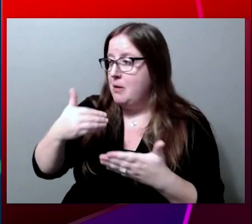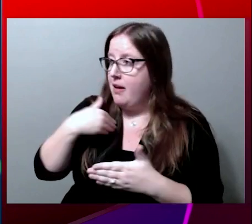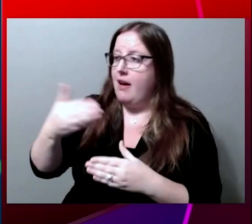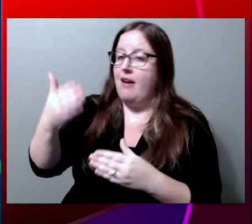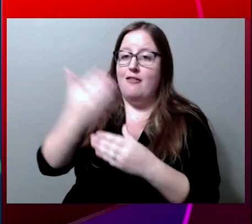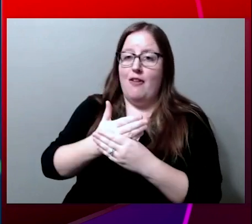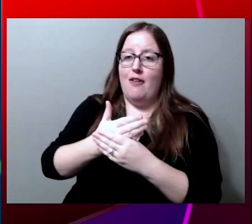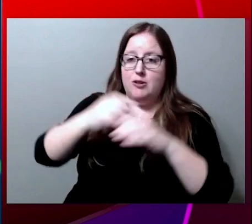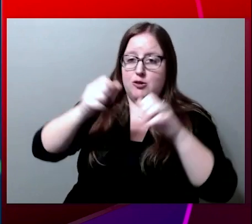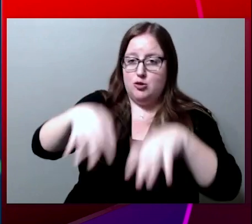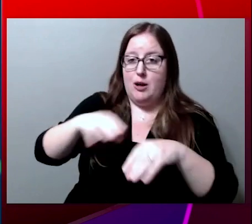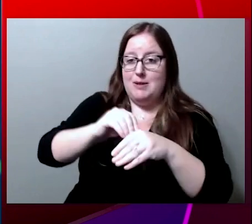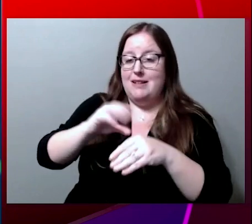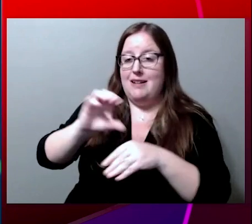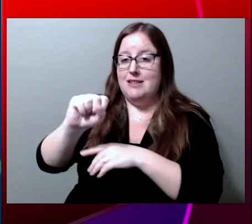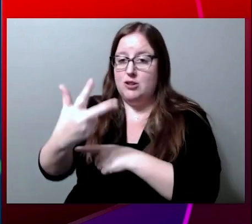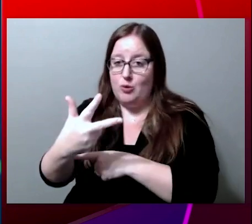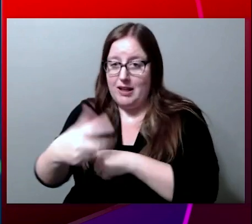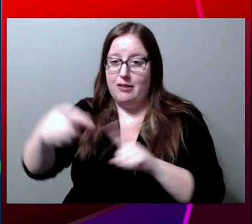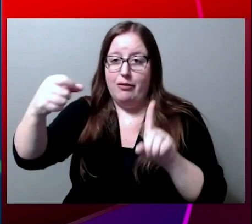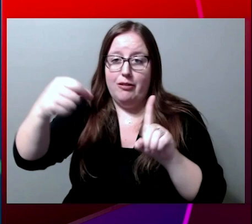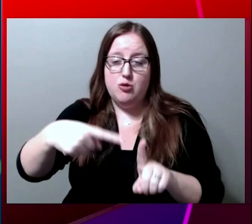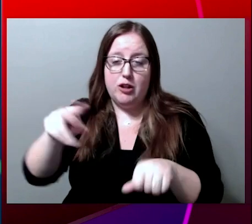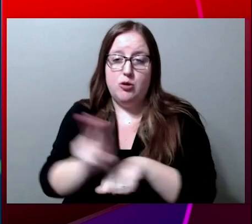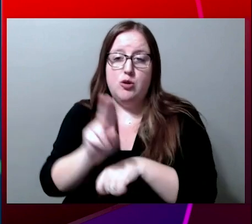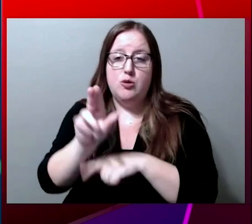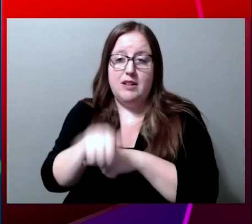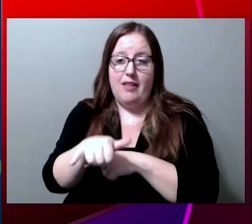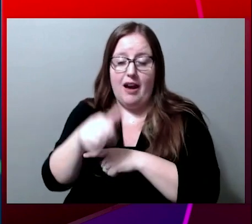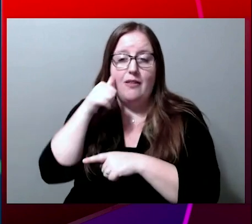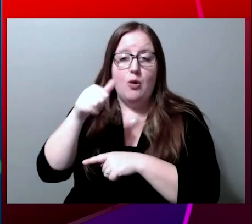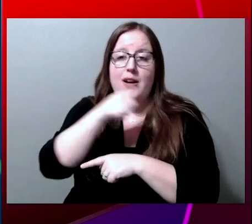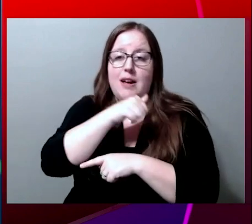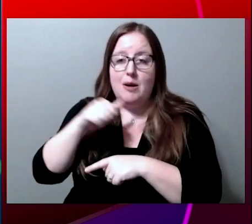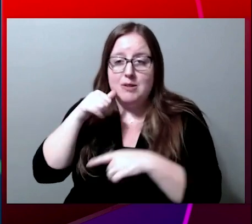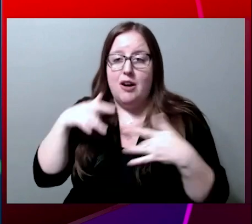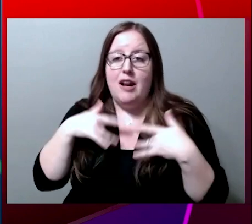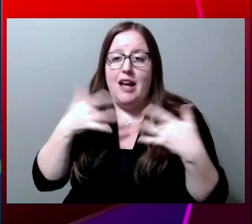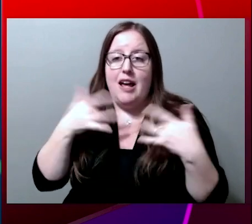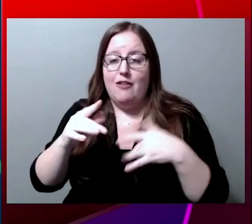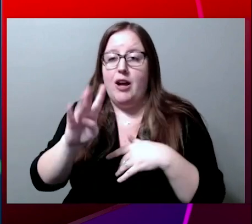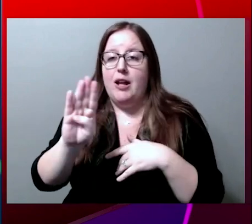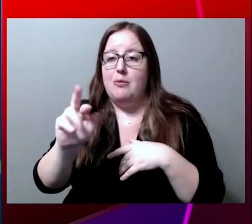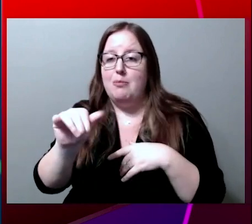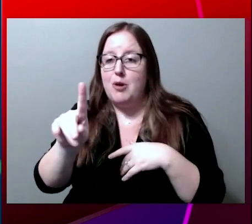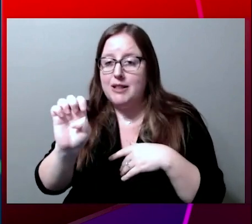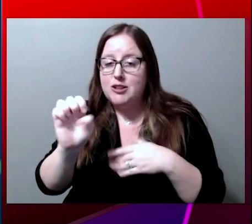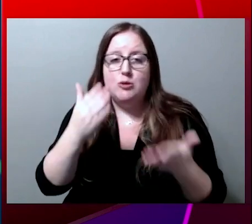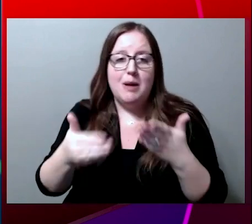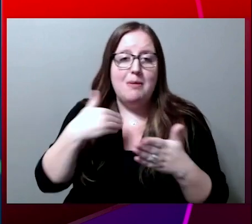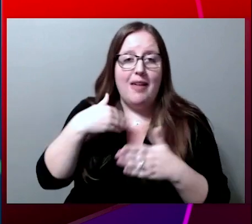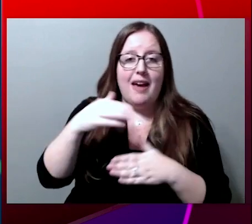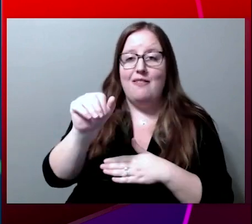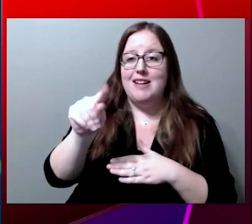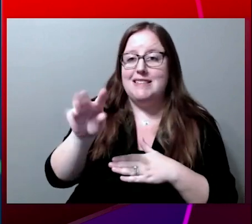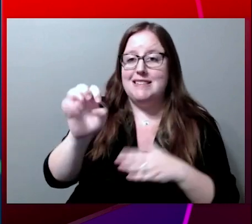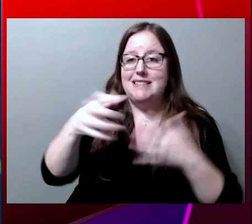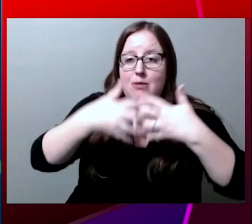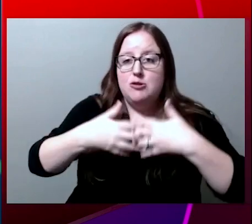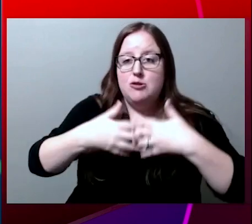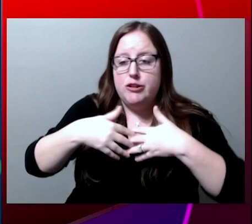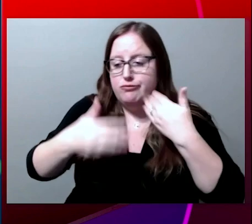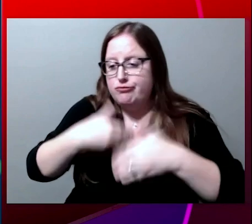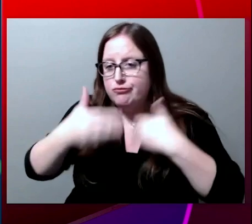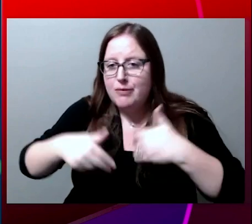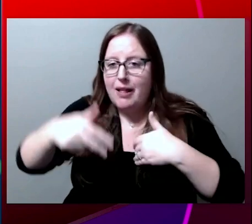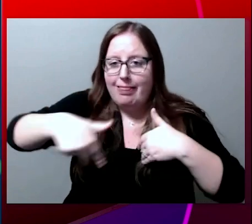dropped into S3. They trigger using Amazon Event Bridge to call a state machine, and maybe they have that state machine that processes multiple steps, a few Lambda